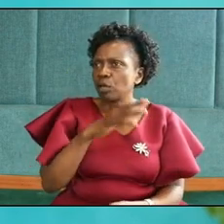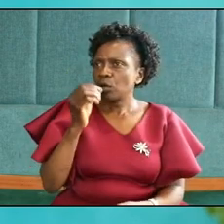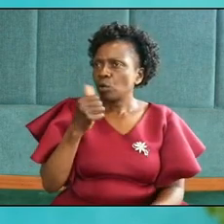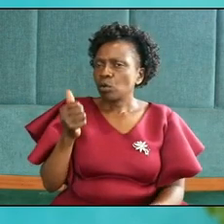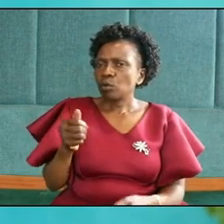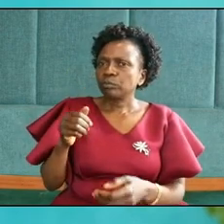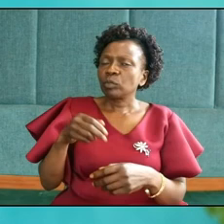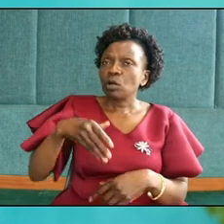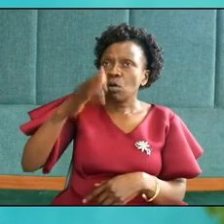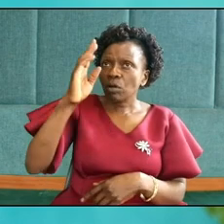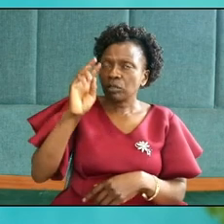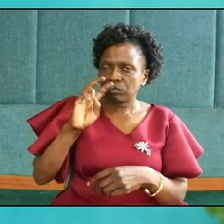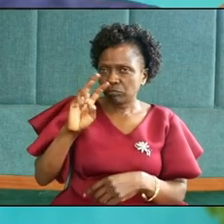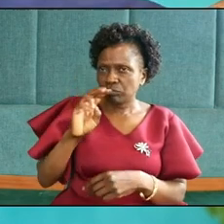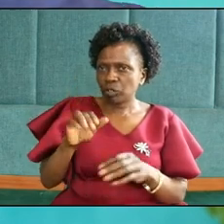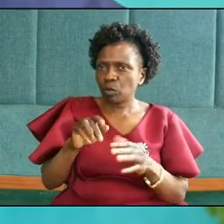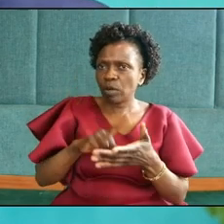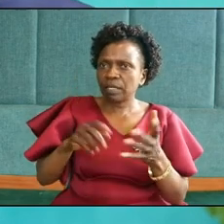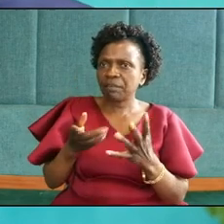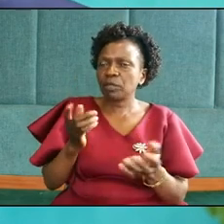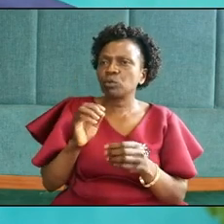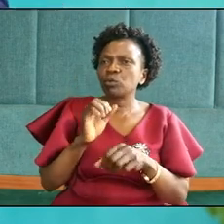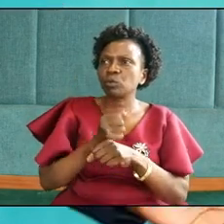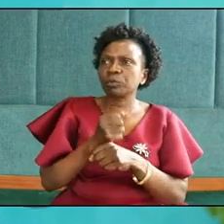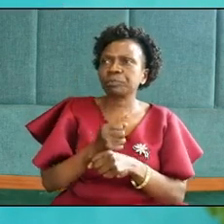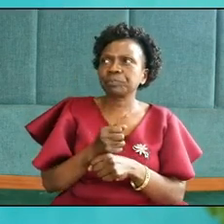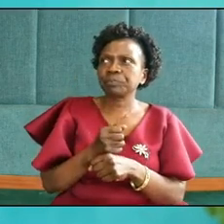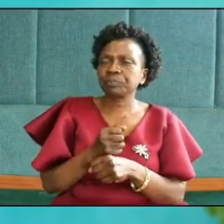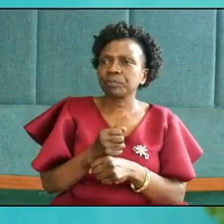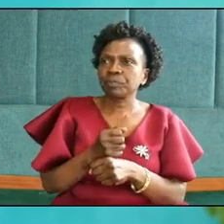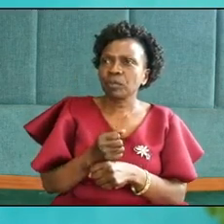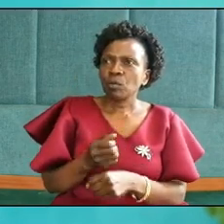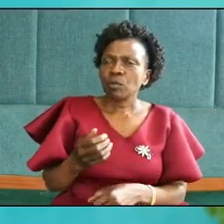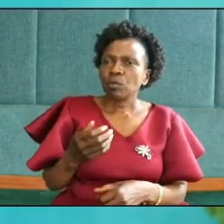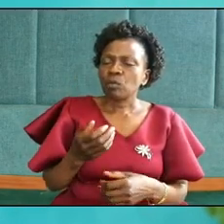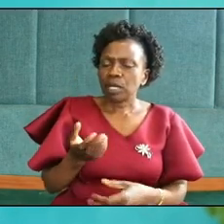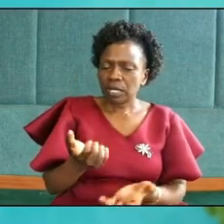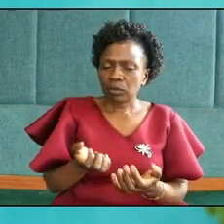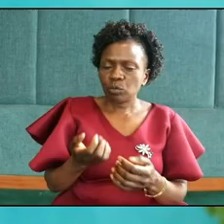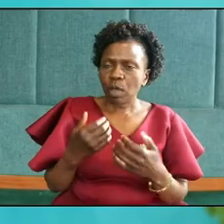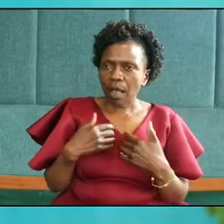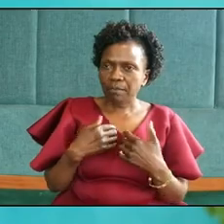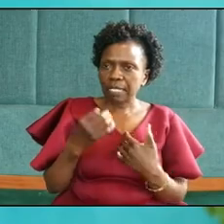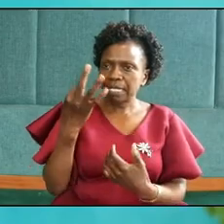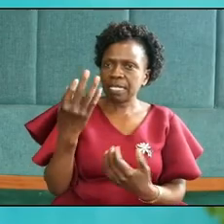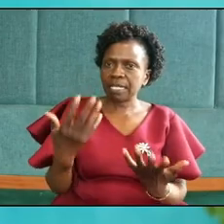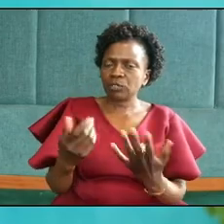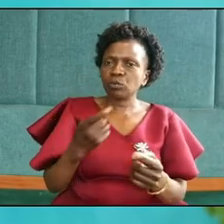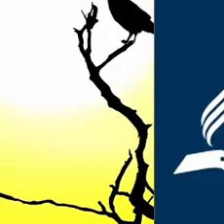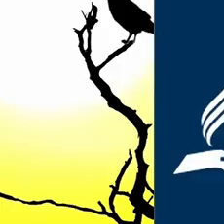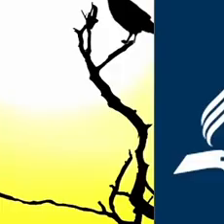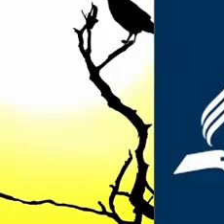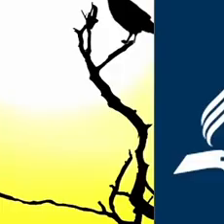takes notice of whatever we do. And for us to minister well, three things. We need to seek to understand the secular world. So